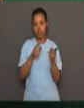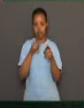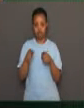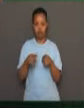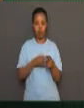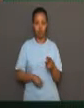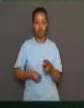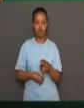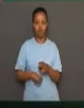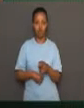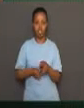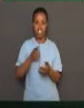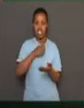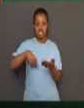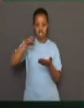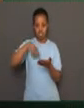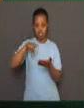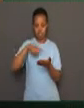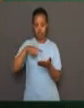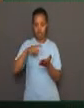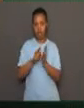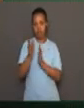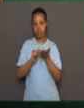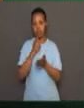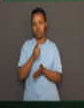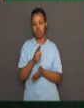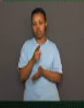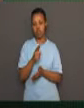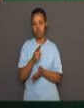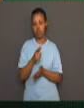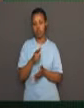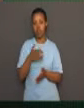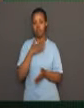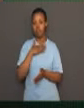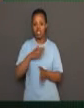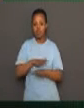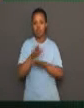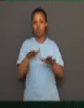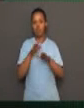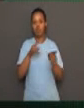form a germinal disc, reptile fashion, before rolling up again.